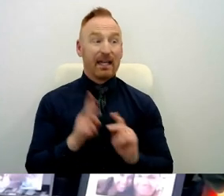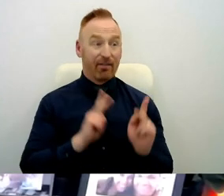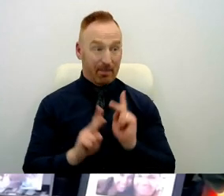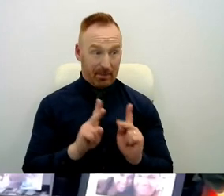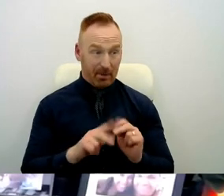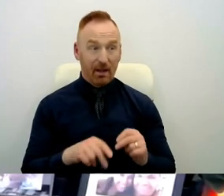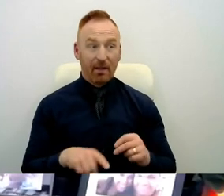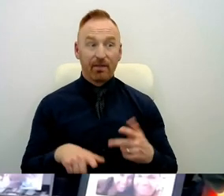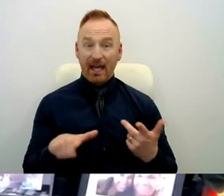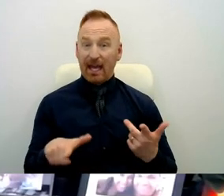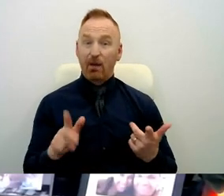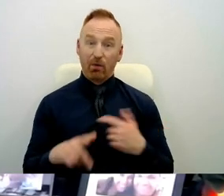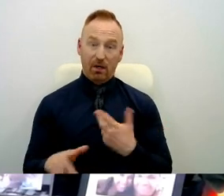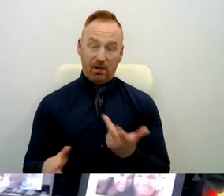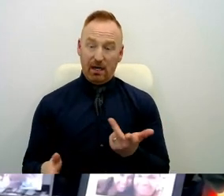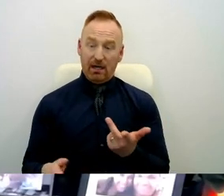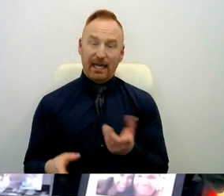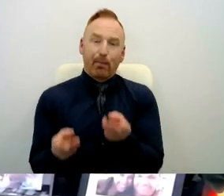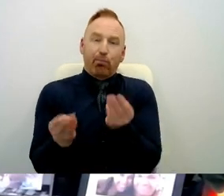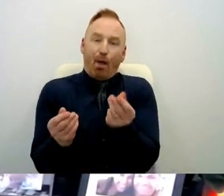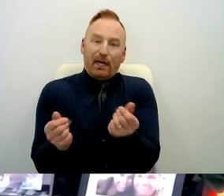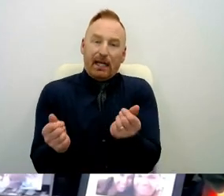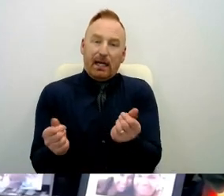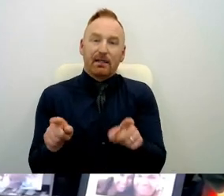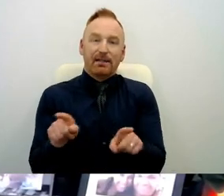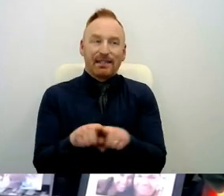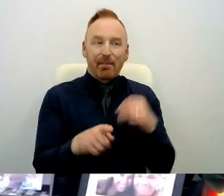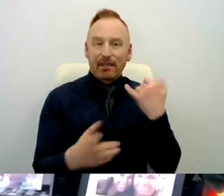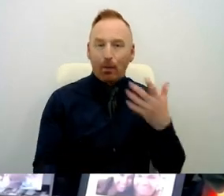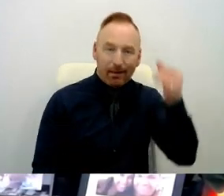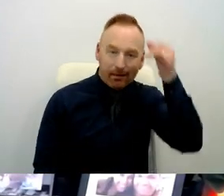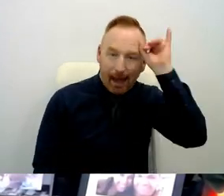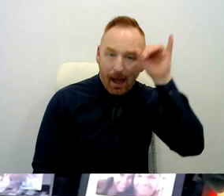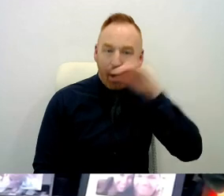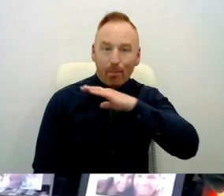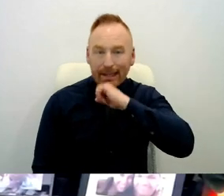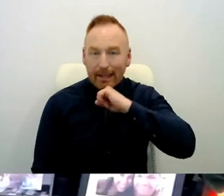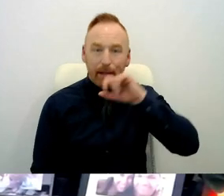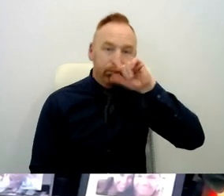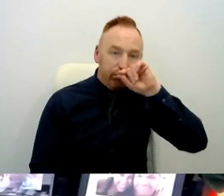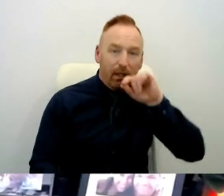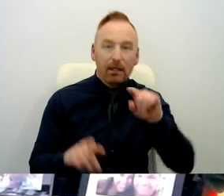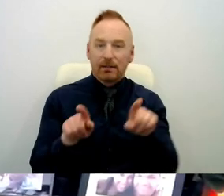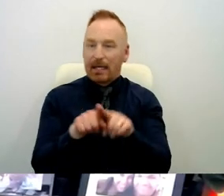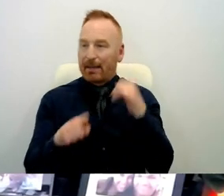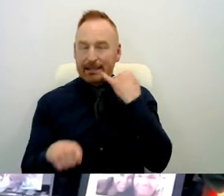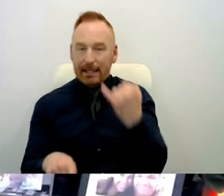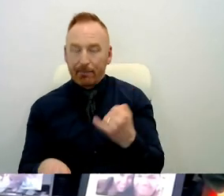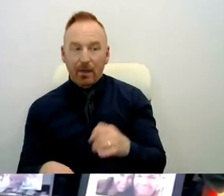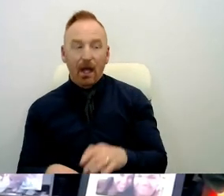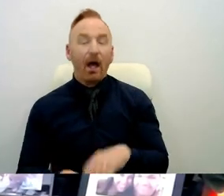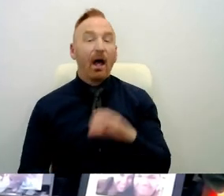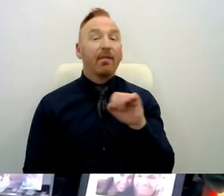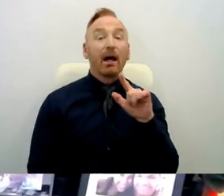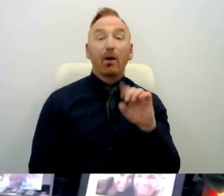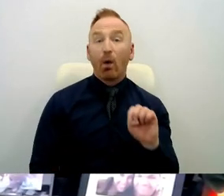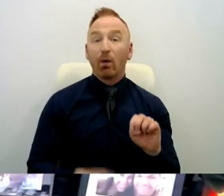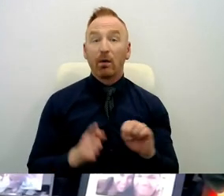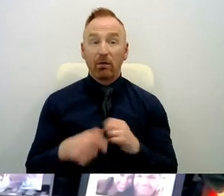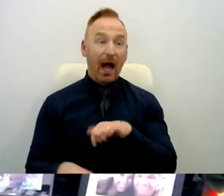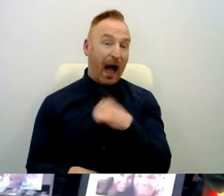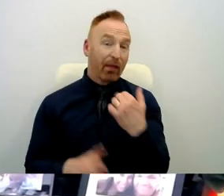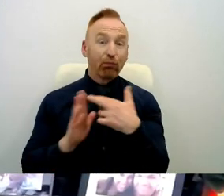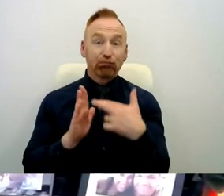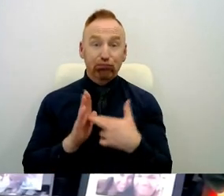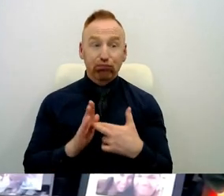people to be movable. That means like they were personal property in the same category as livestock, furniture, and trade goods. The Code Noir also